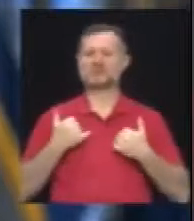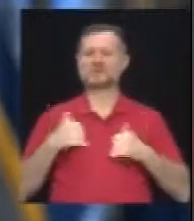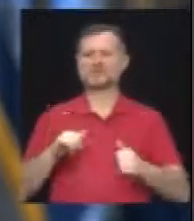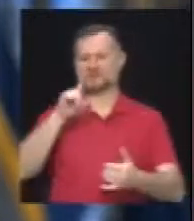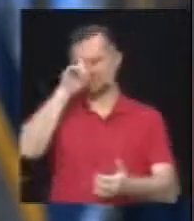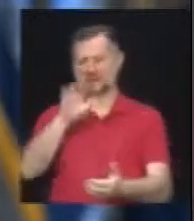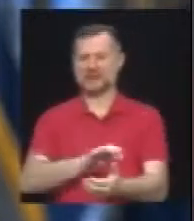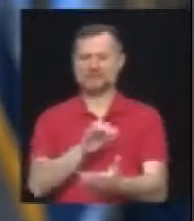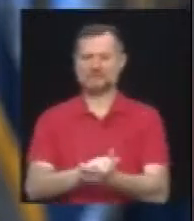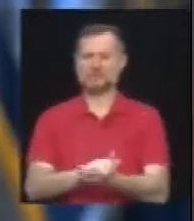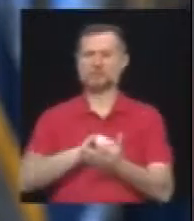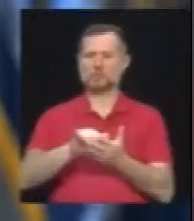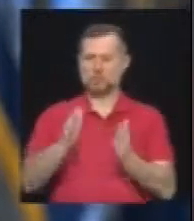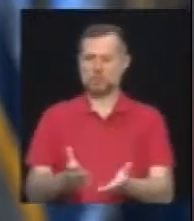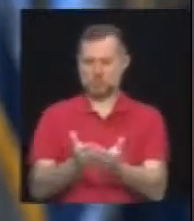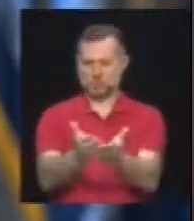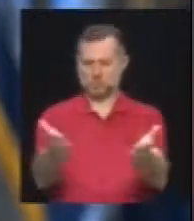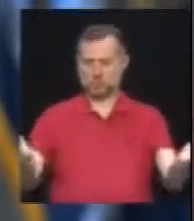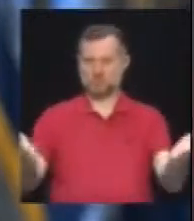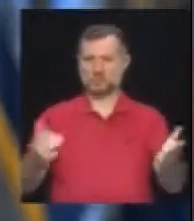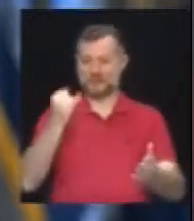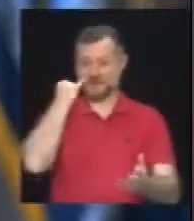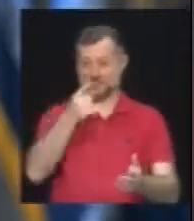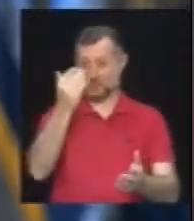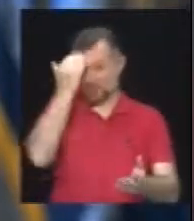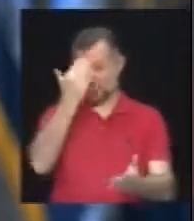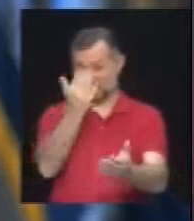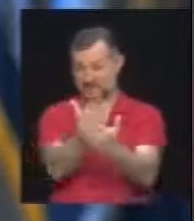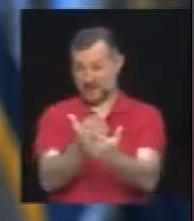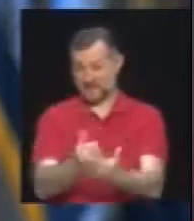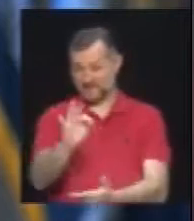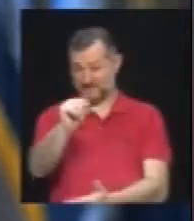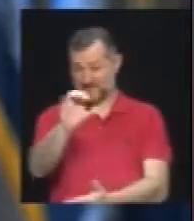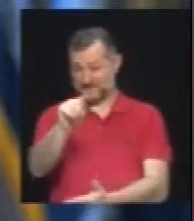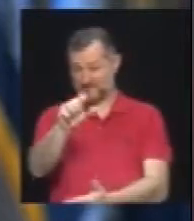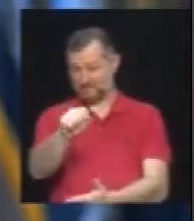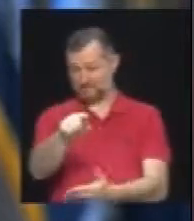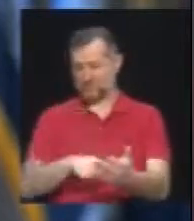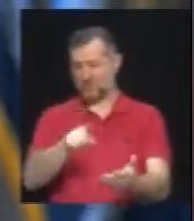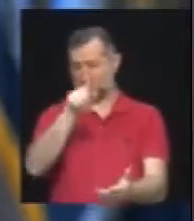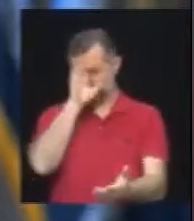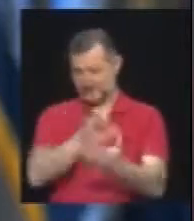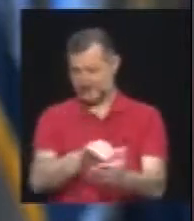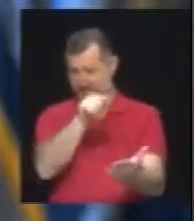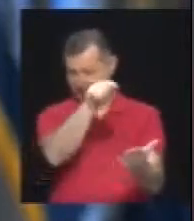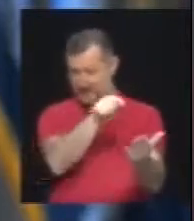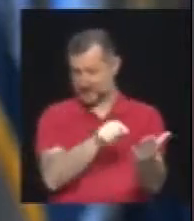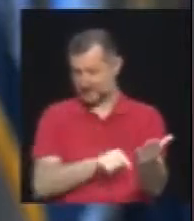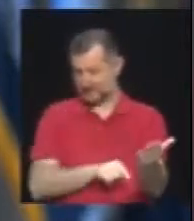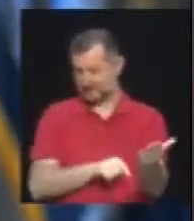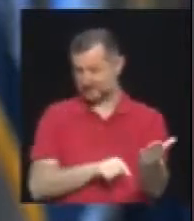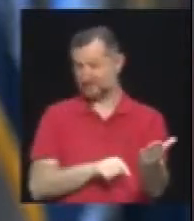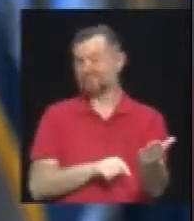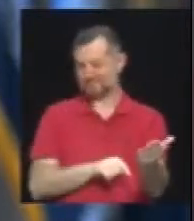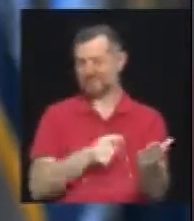Yorkers, informed with the facts, when they believe the facts, when they believe they're